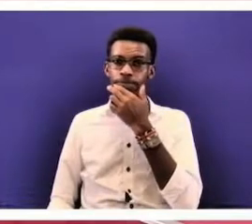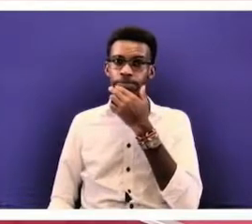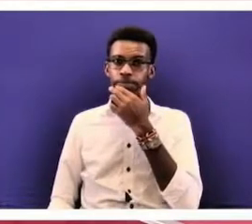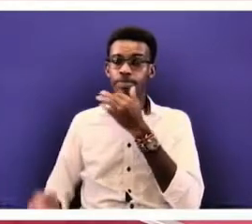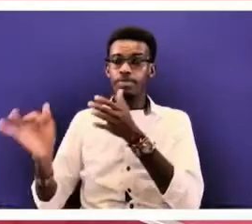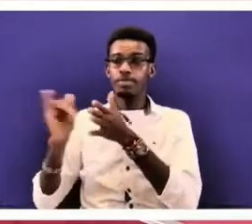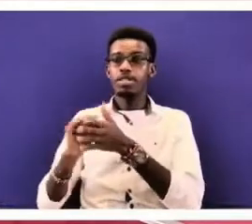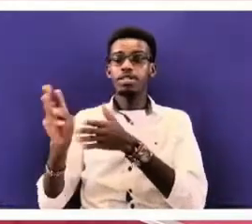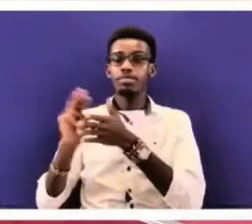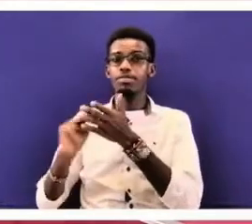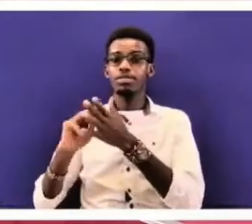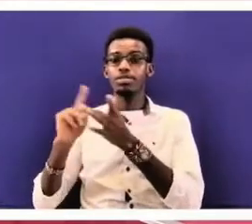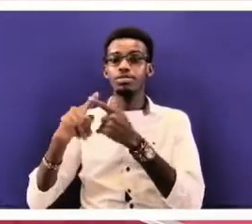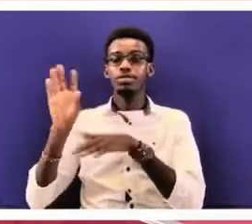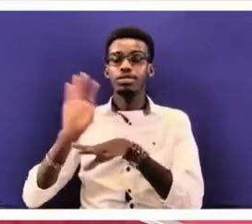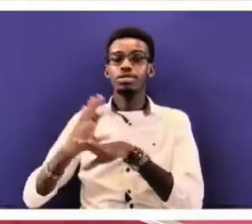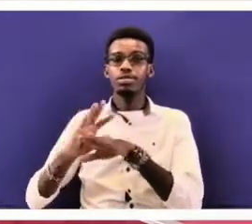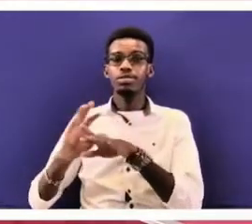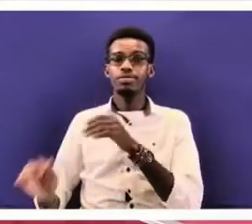That's the message of the church.